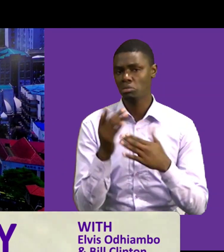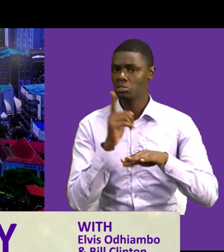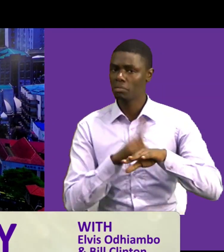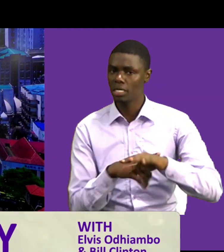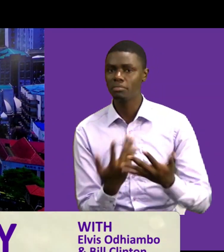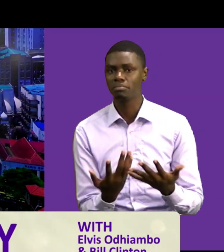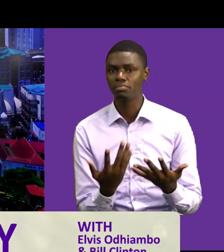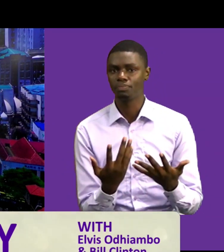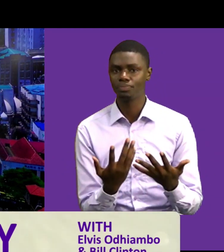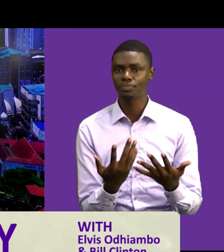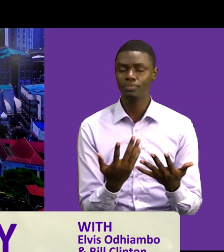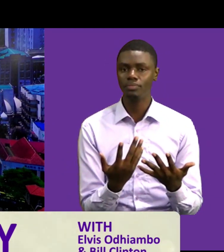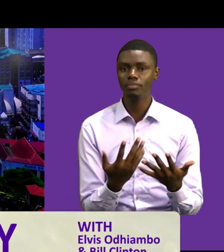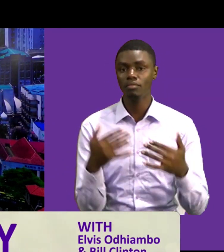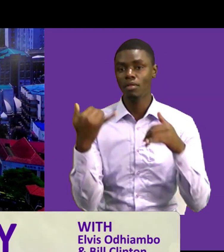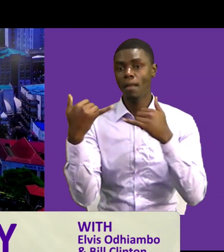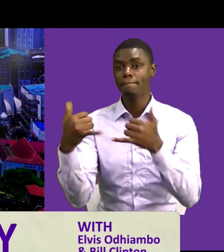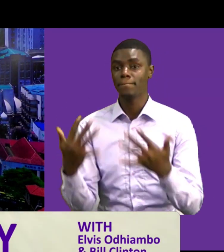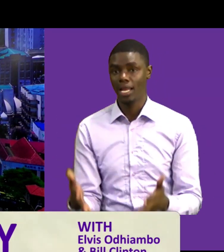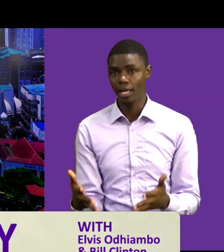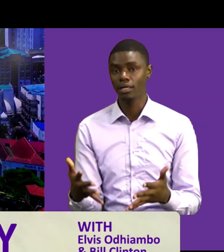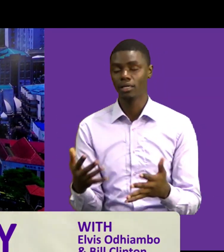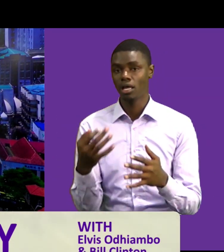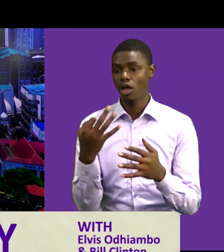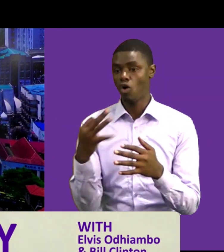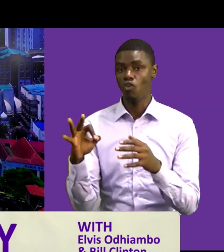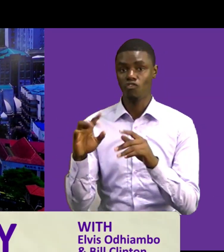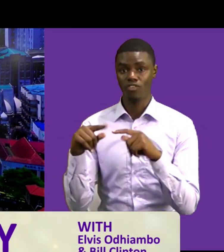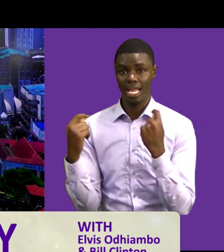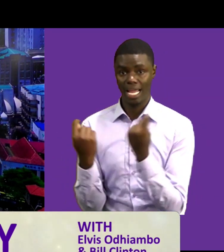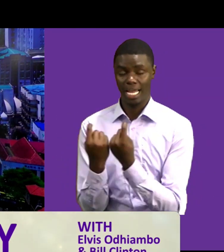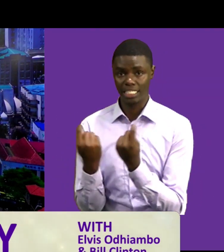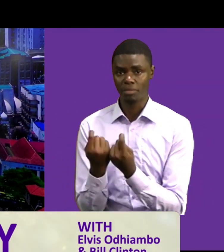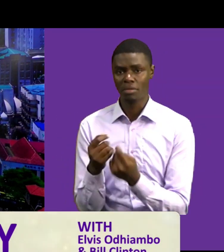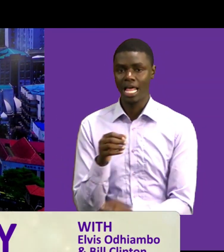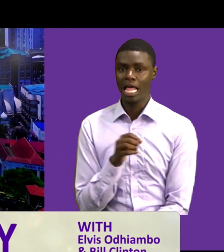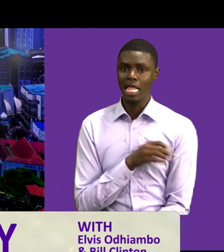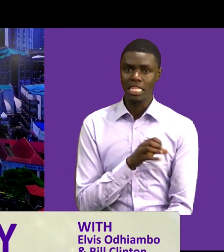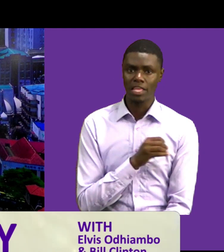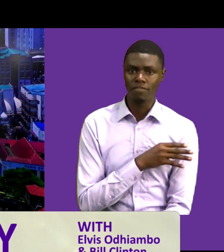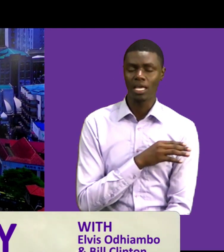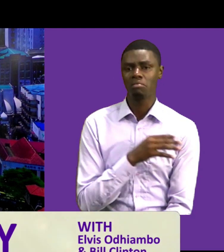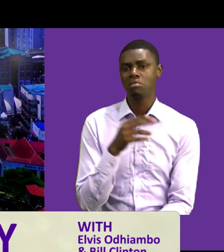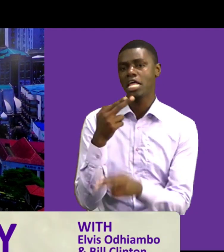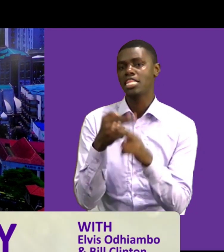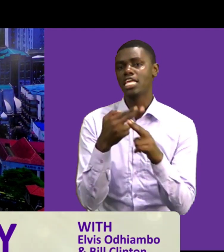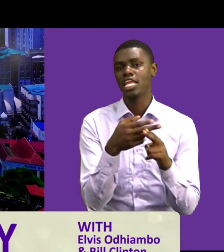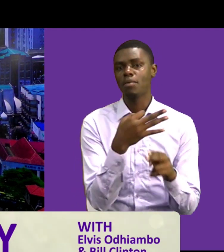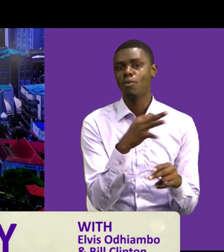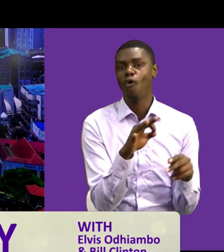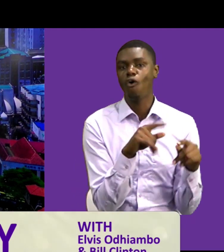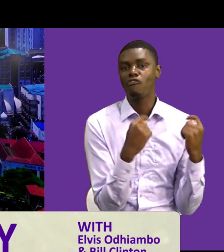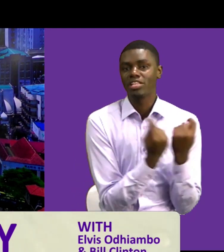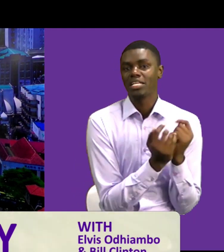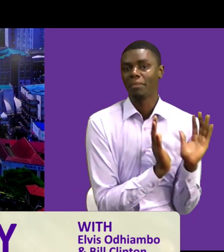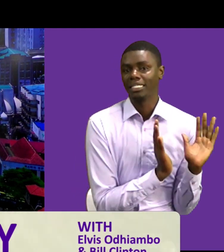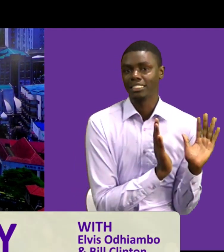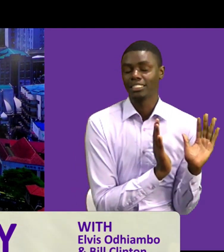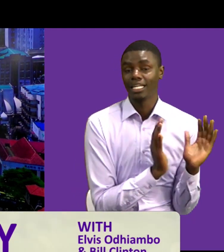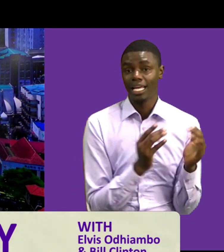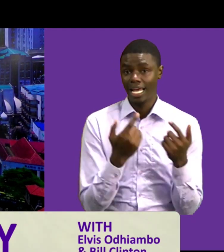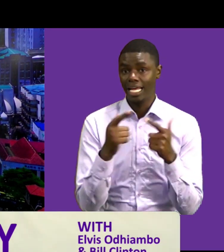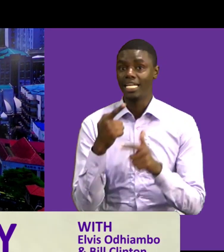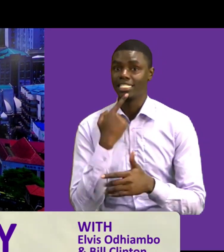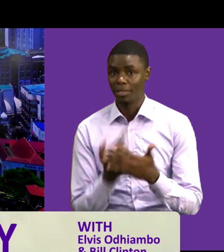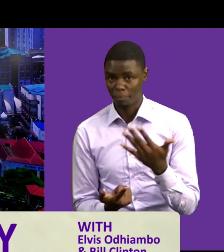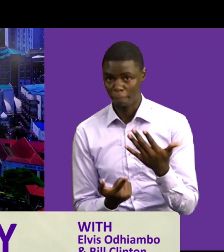sometimes players of a team, they fear just the name of the team. Let's